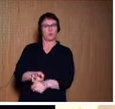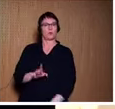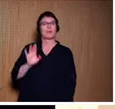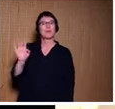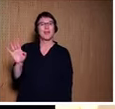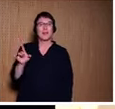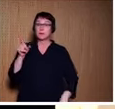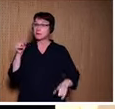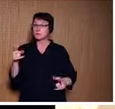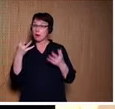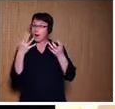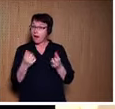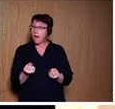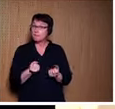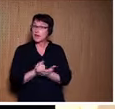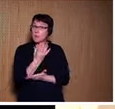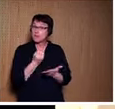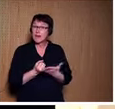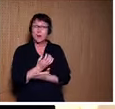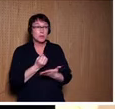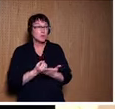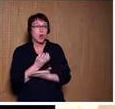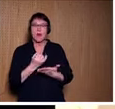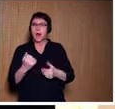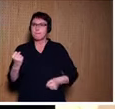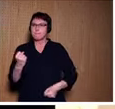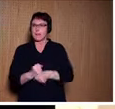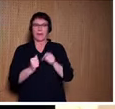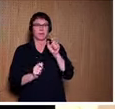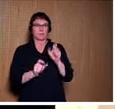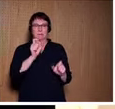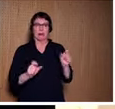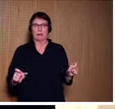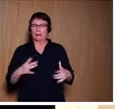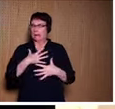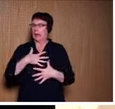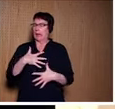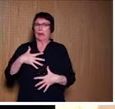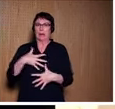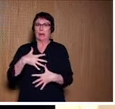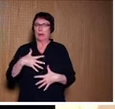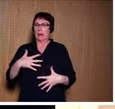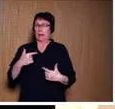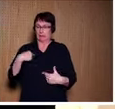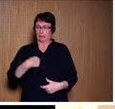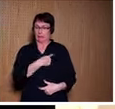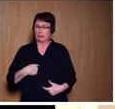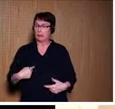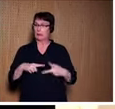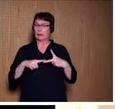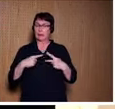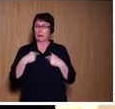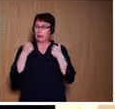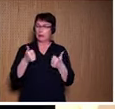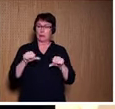circulating disinformation to create moral panic and outrage. They are writing policy